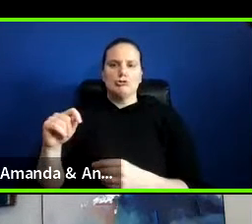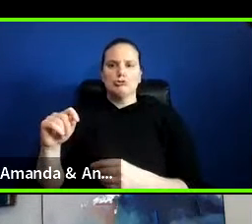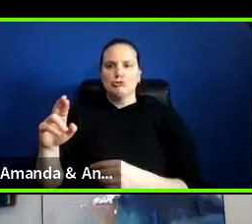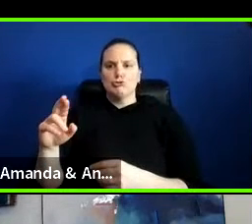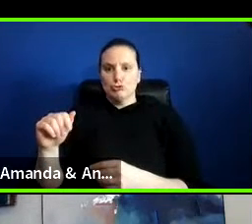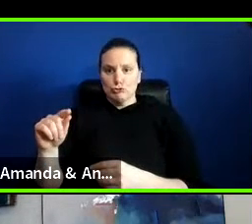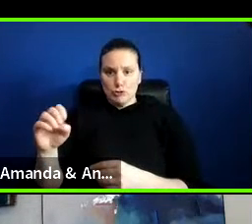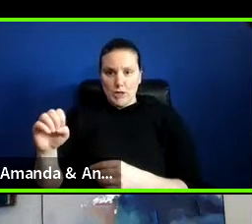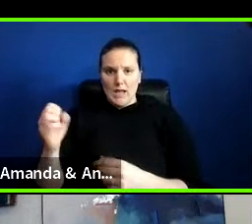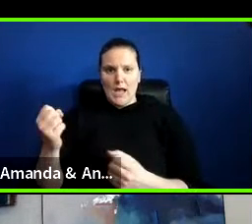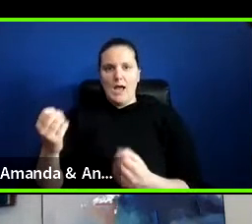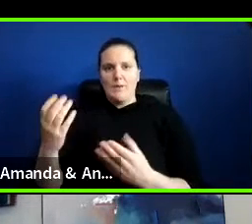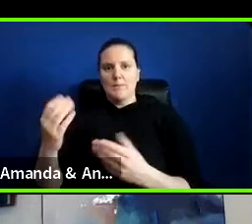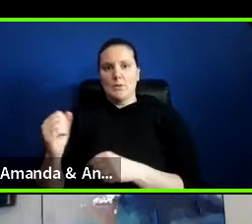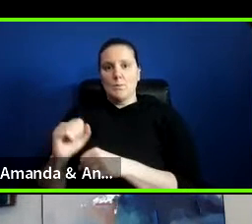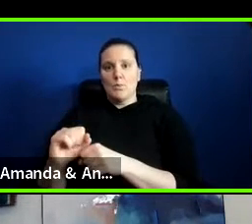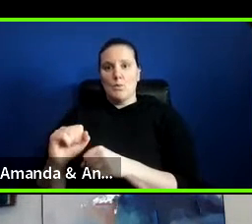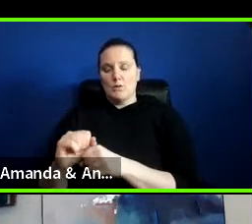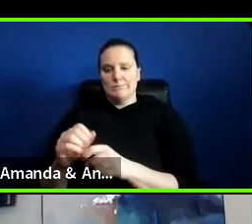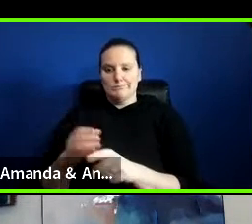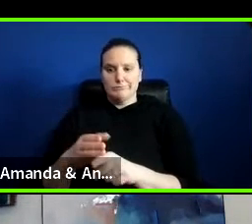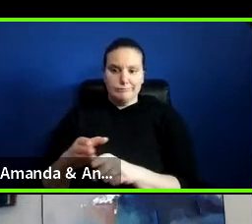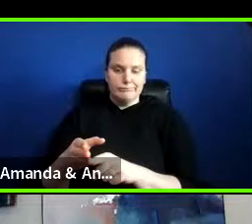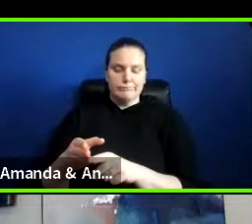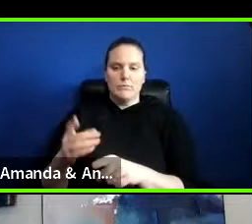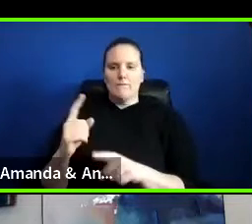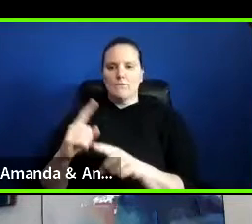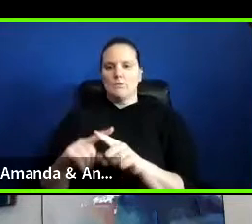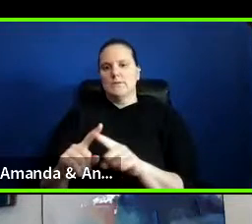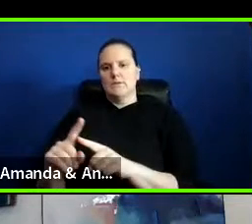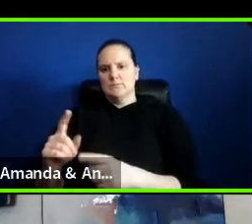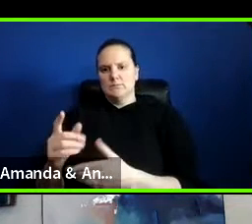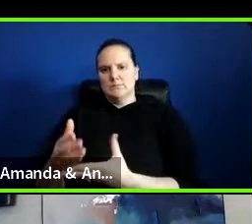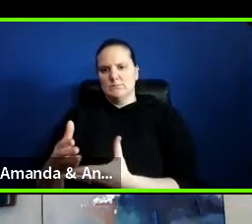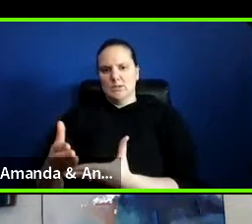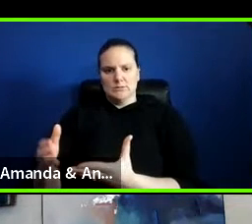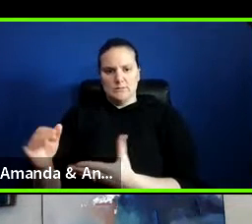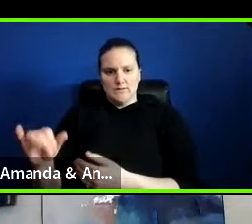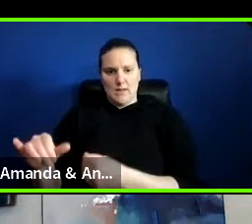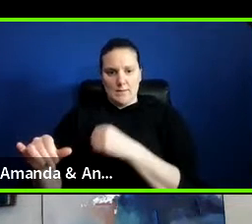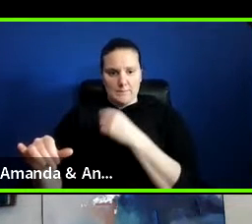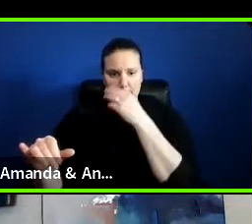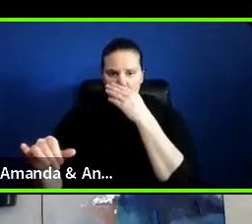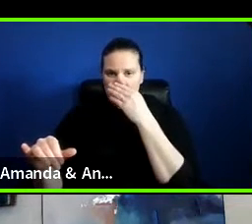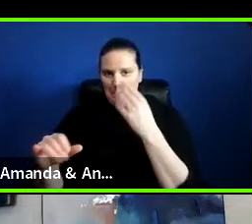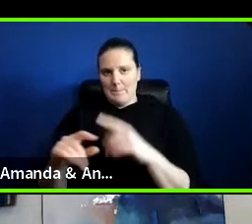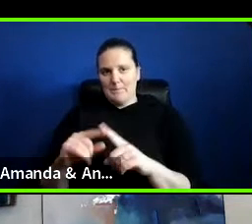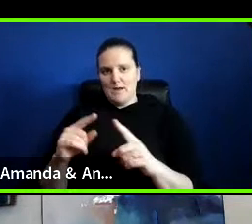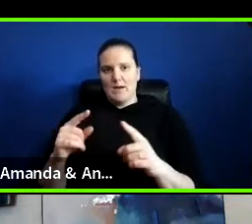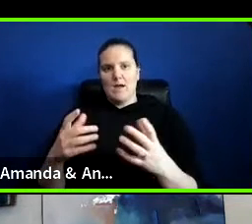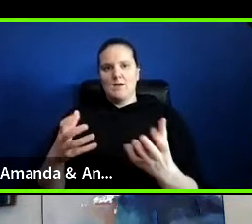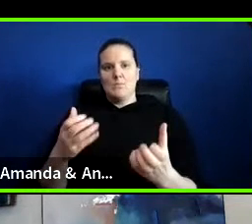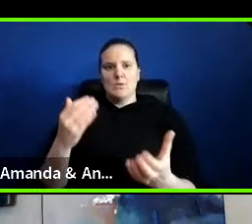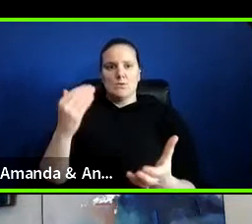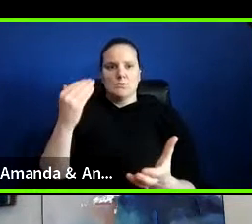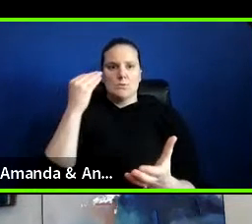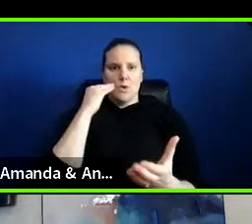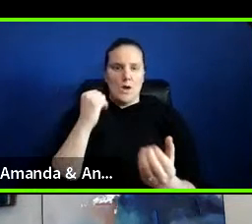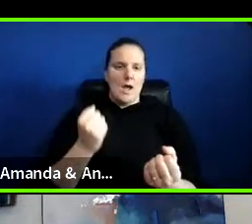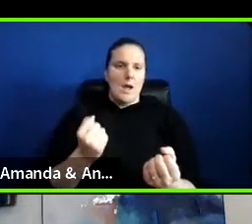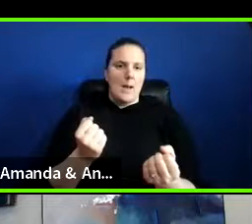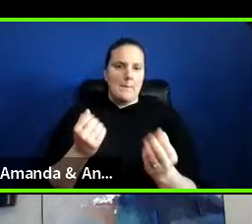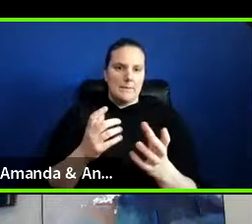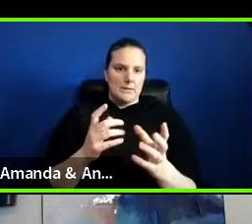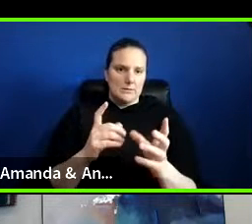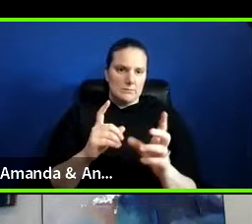how many employees there are in those various elements of that. But I want to know how many are going